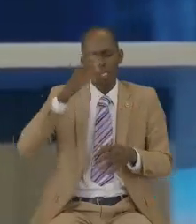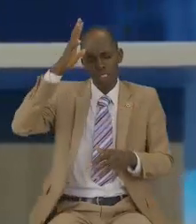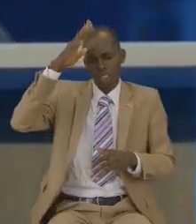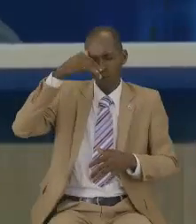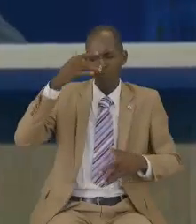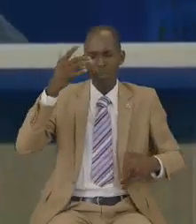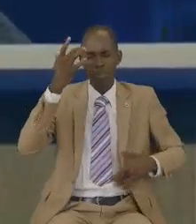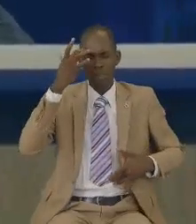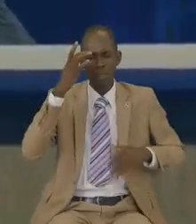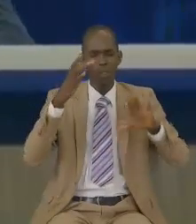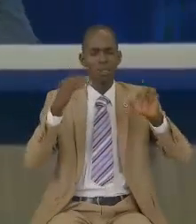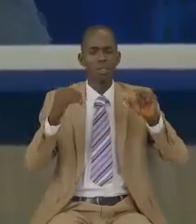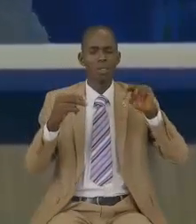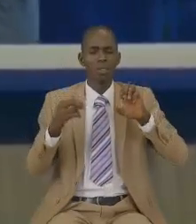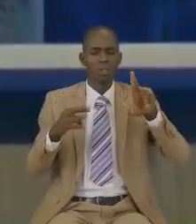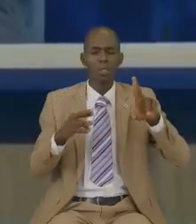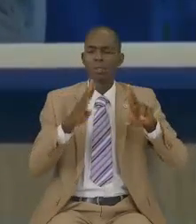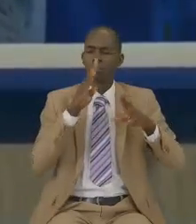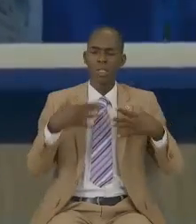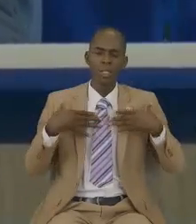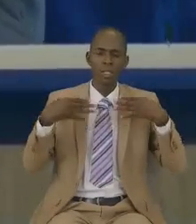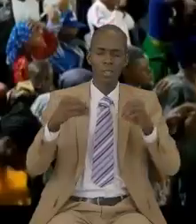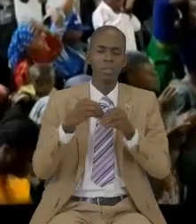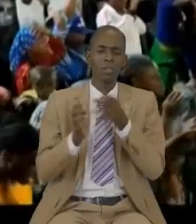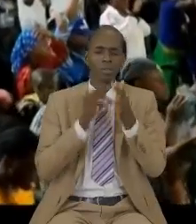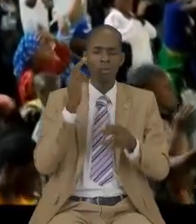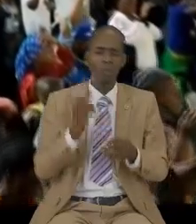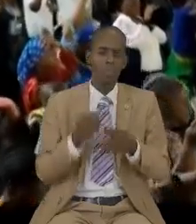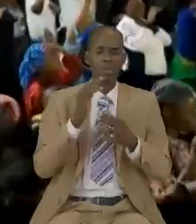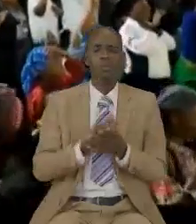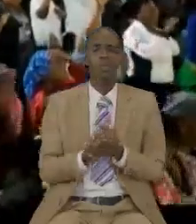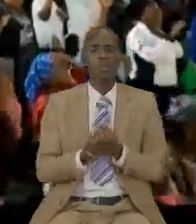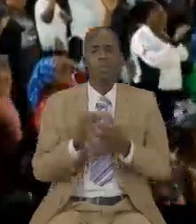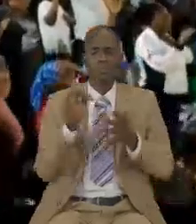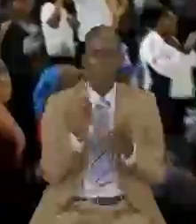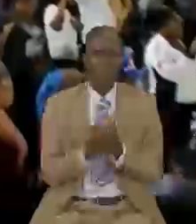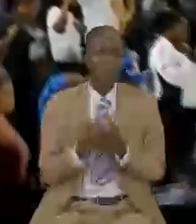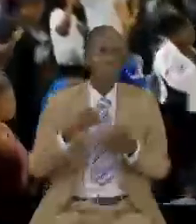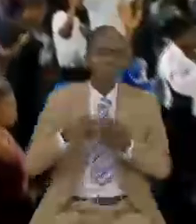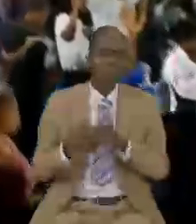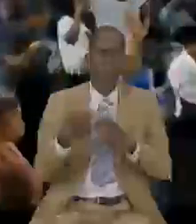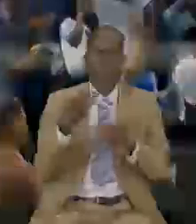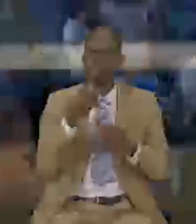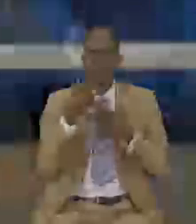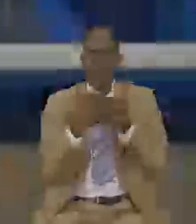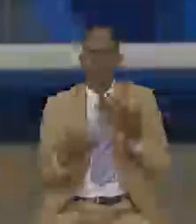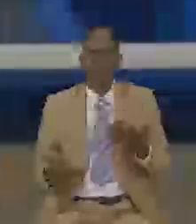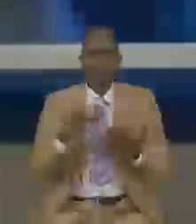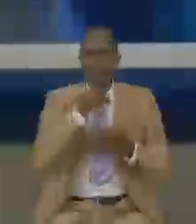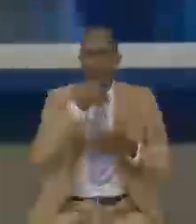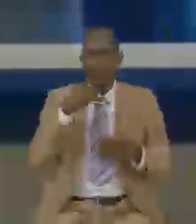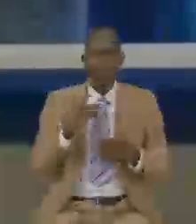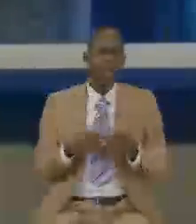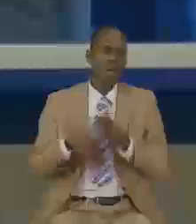diseases, cancer, be healed in Jesus' name. That issue of blood, dry up